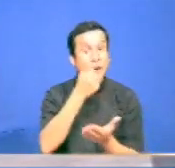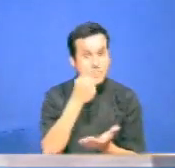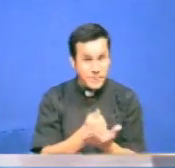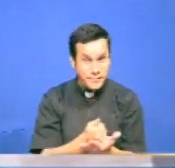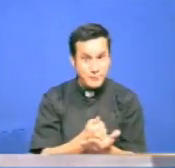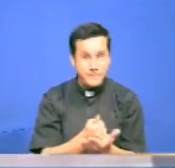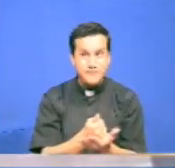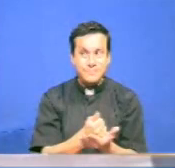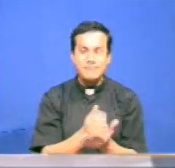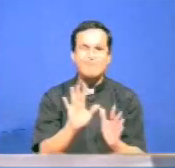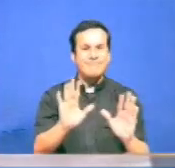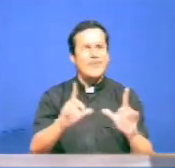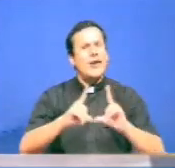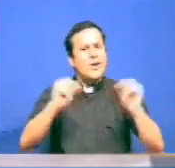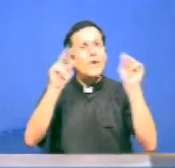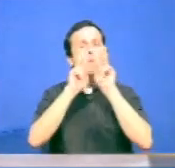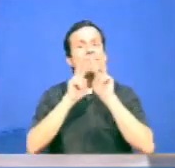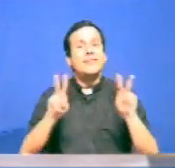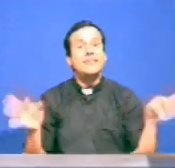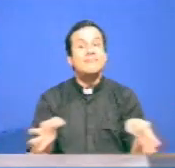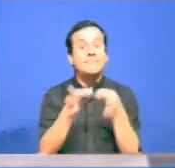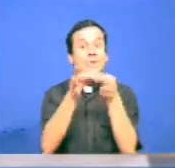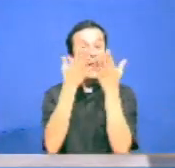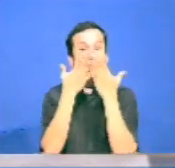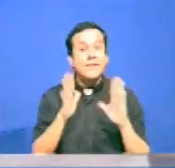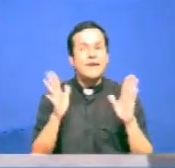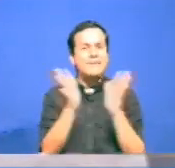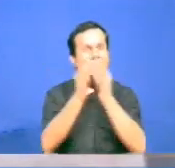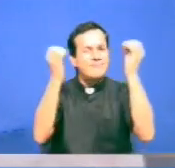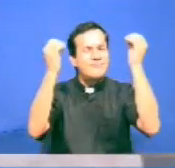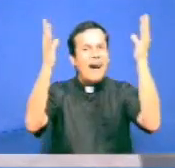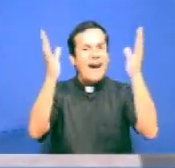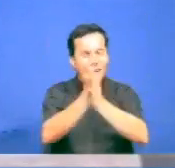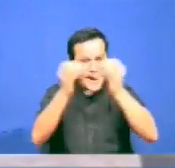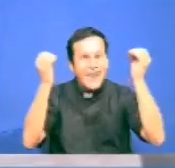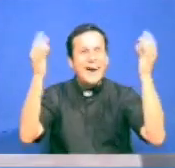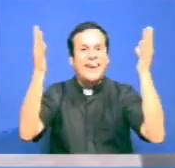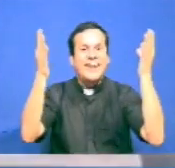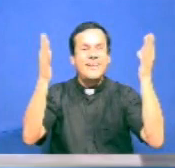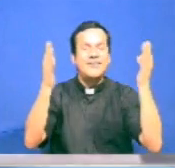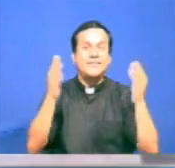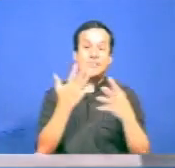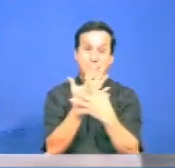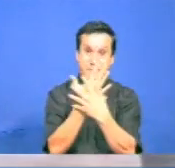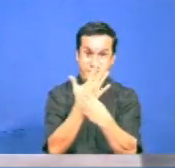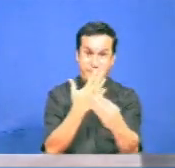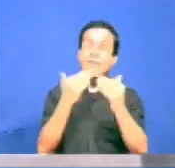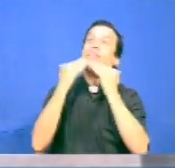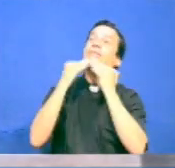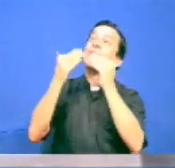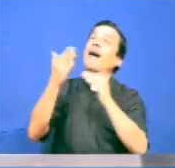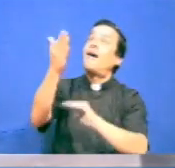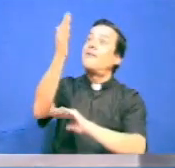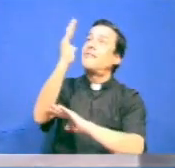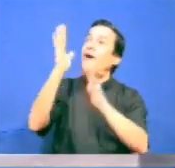Go in peace. Our Mass is ended. Alleluia, alleluia. Thanks be to God.